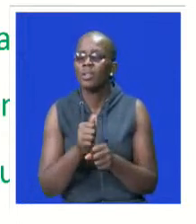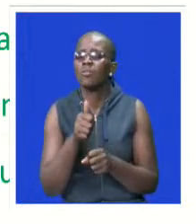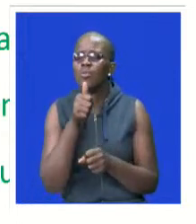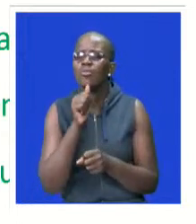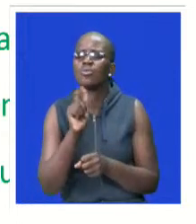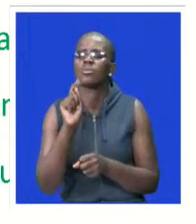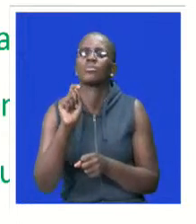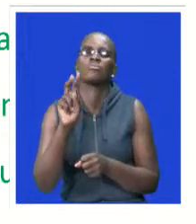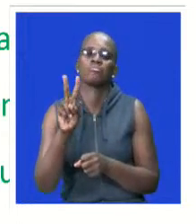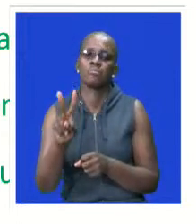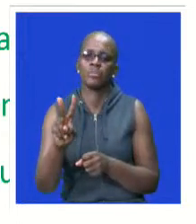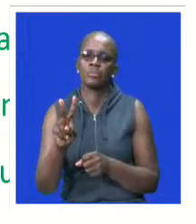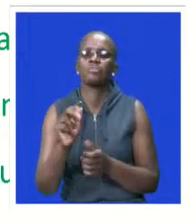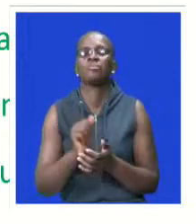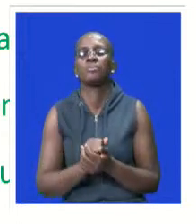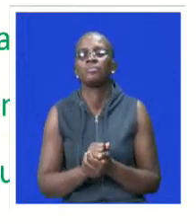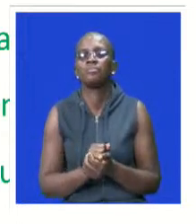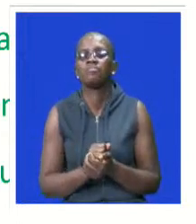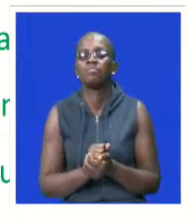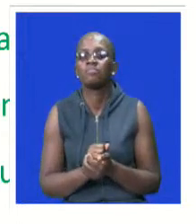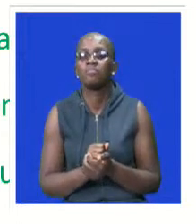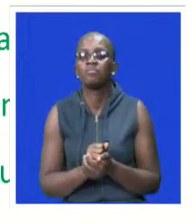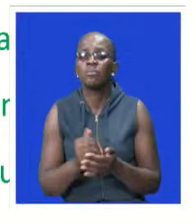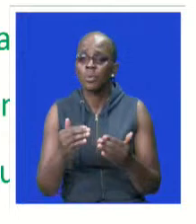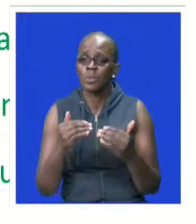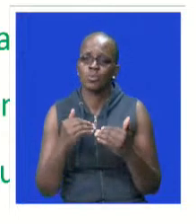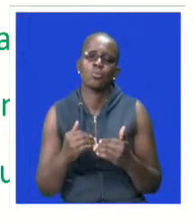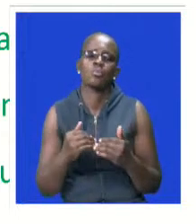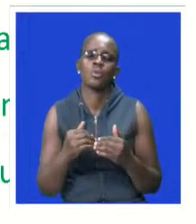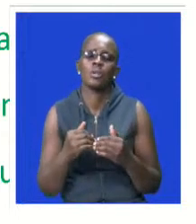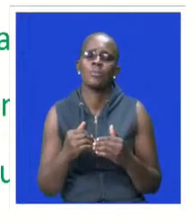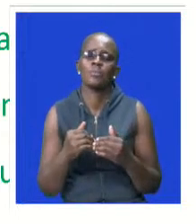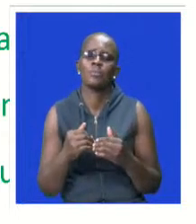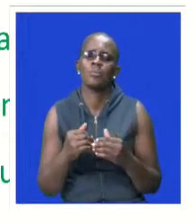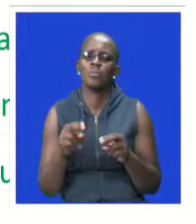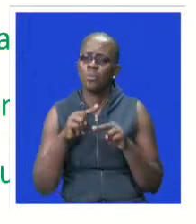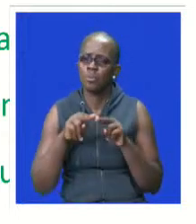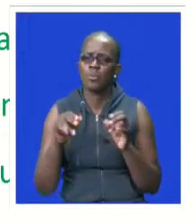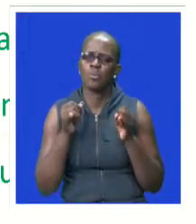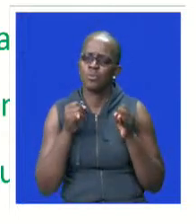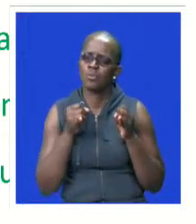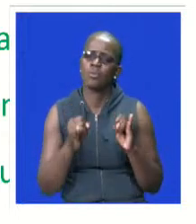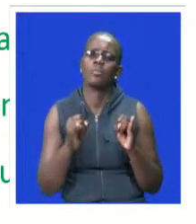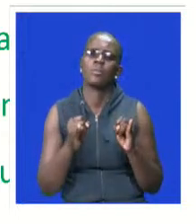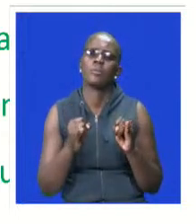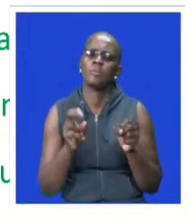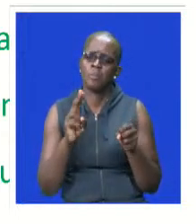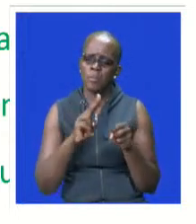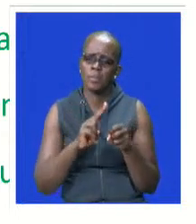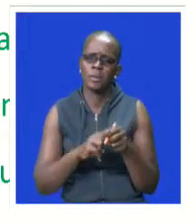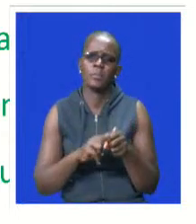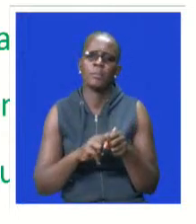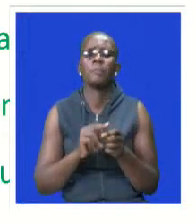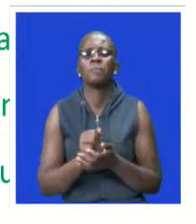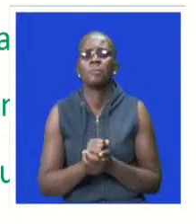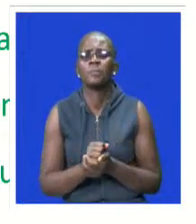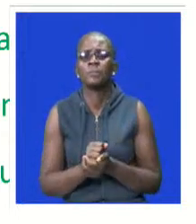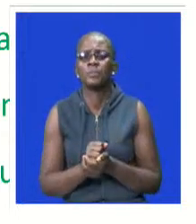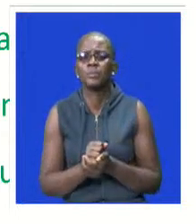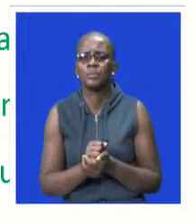examples. And then continuing, in formal writing, we went on to say that in informal writing, we can use what we